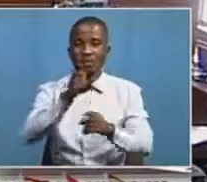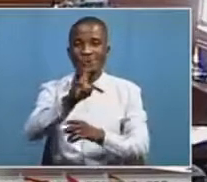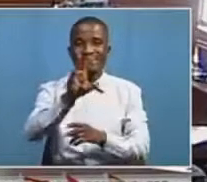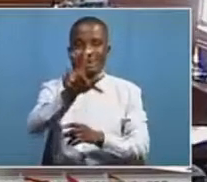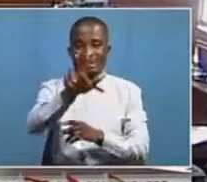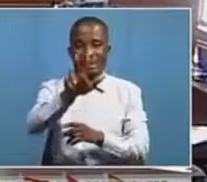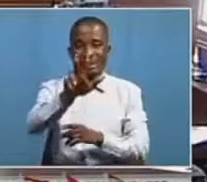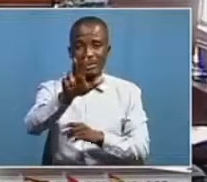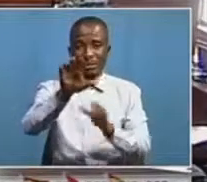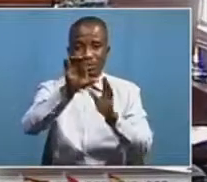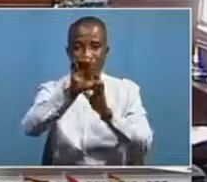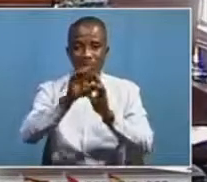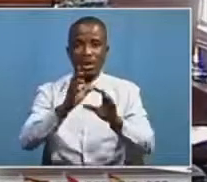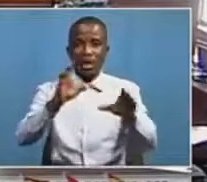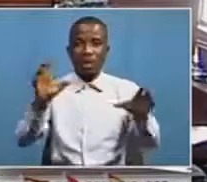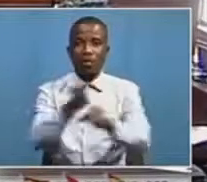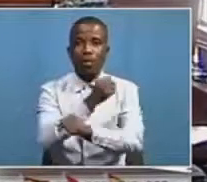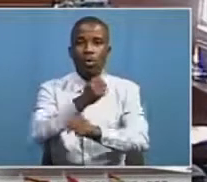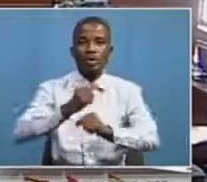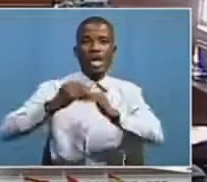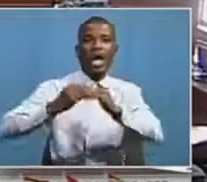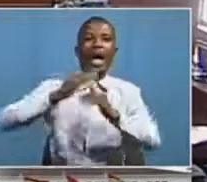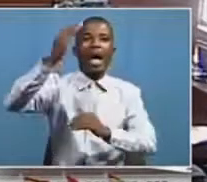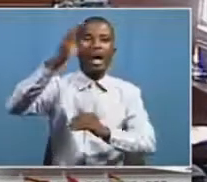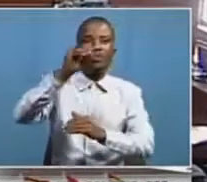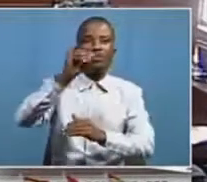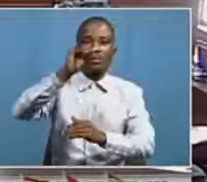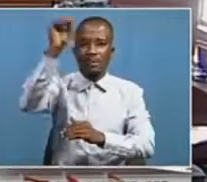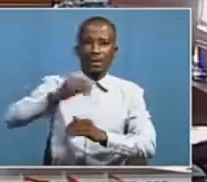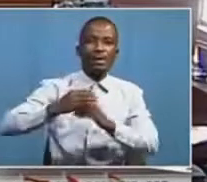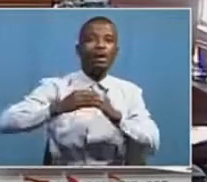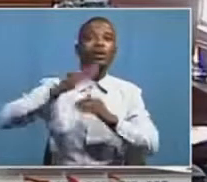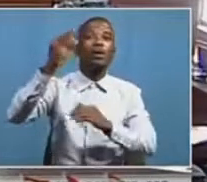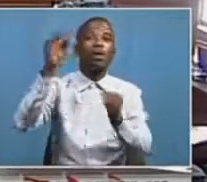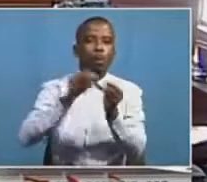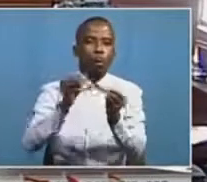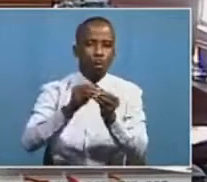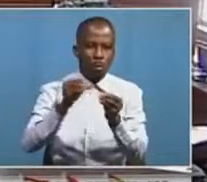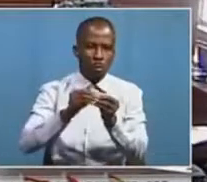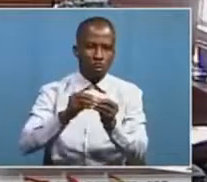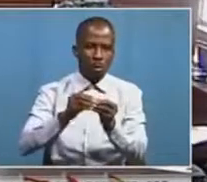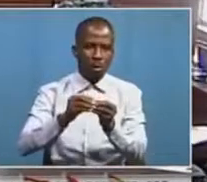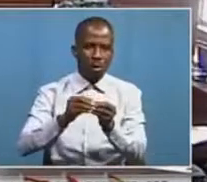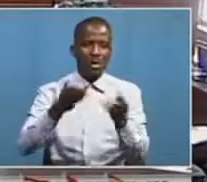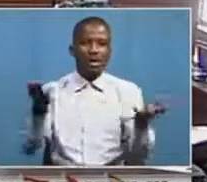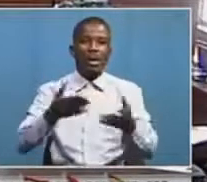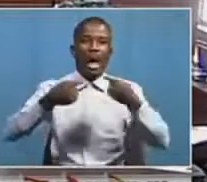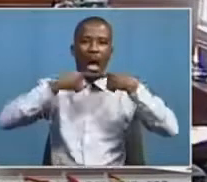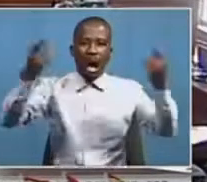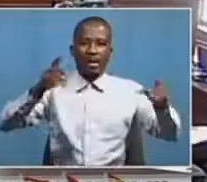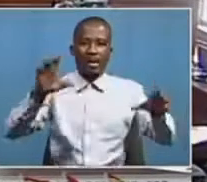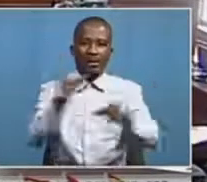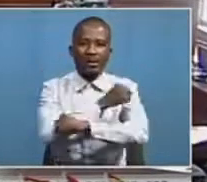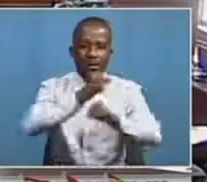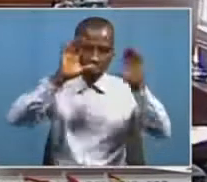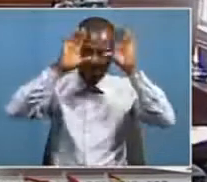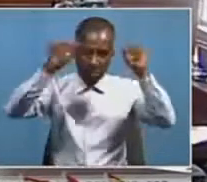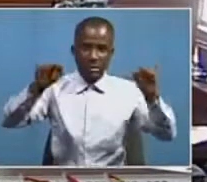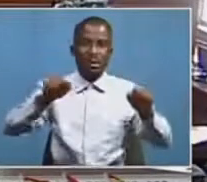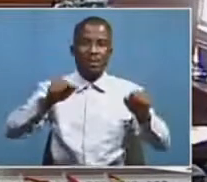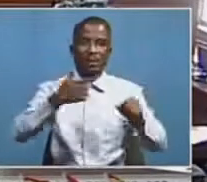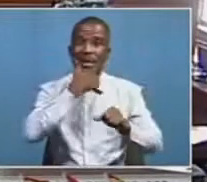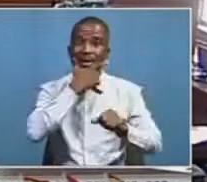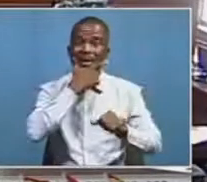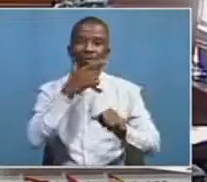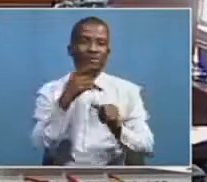the Constitution, obtained more than 50% of the total number of valid votes cast, is hereby declared the President-elect of the Republic